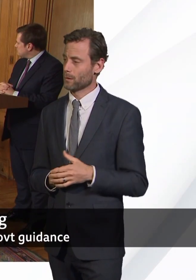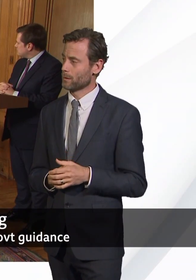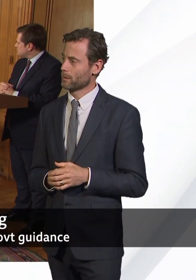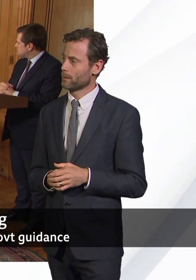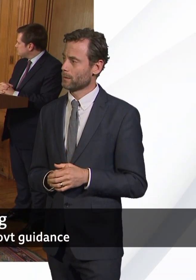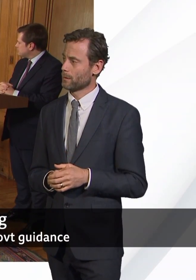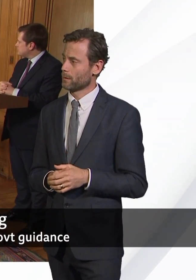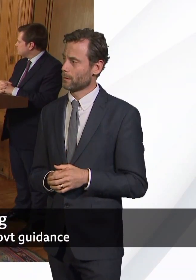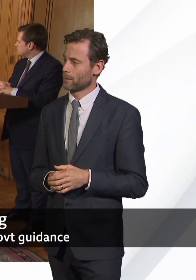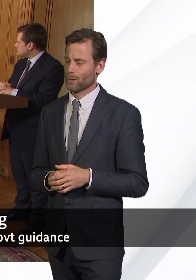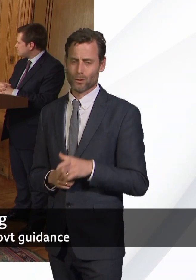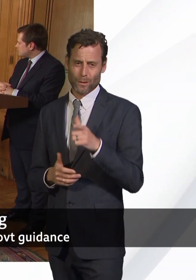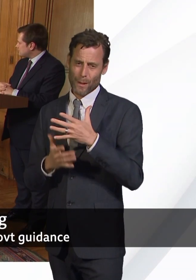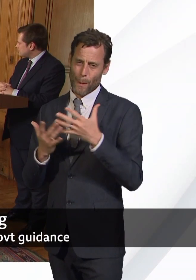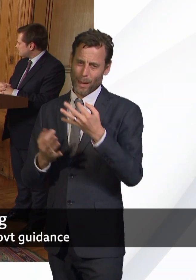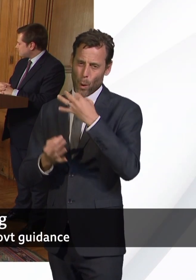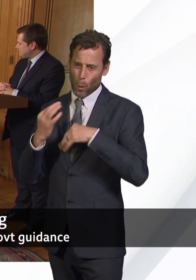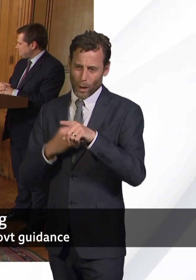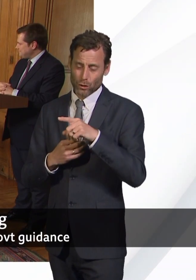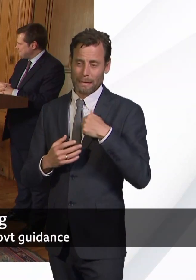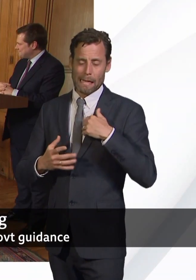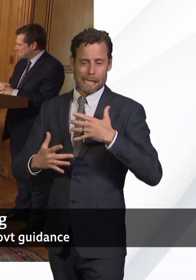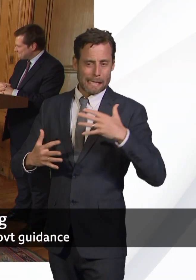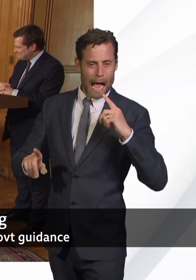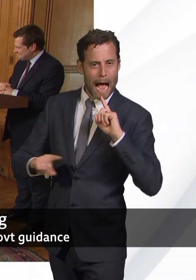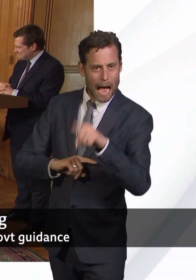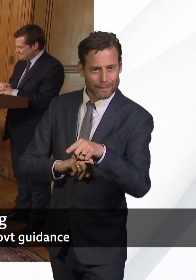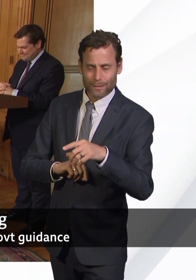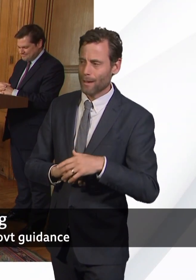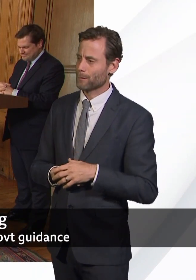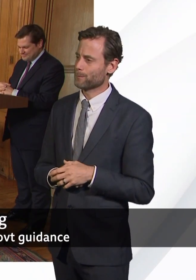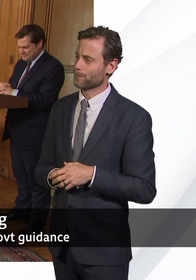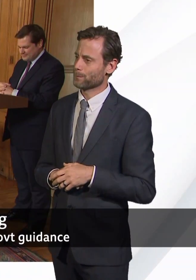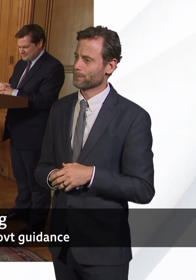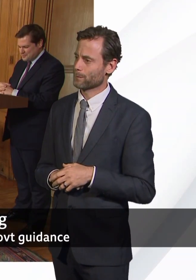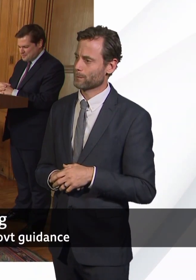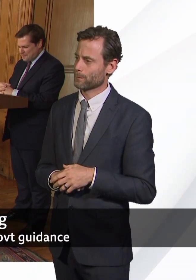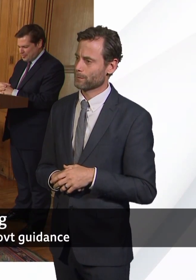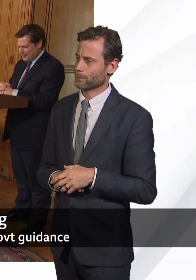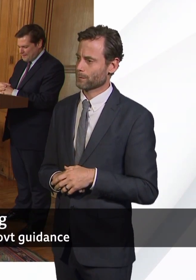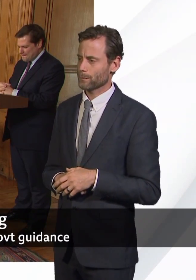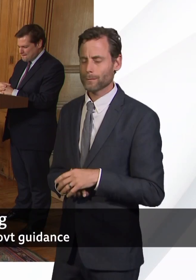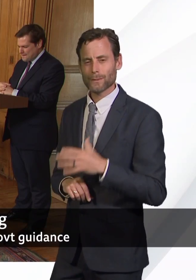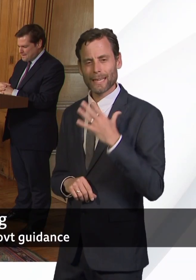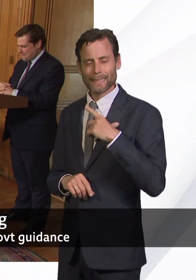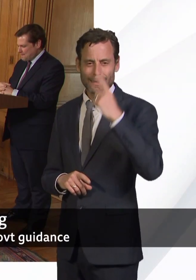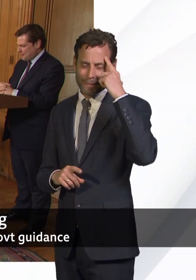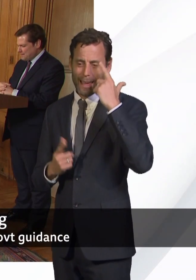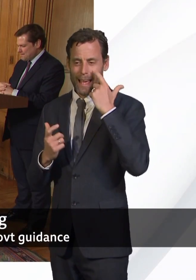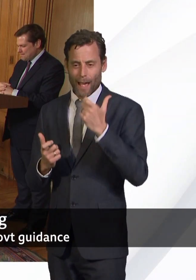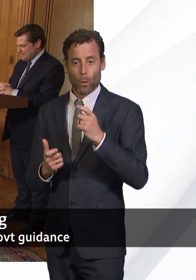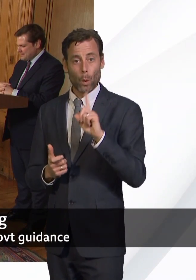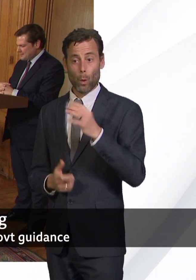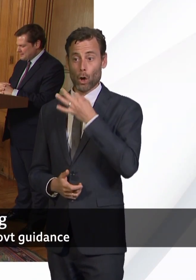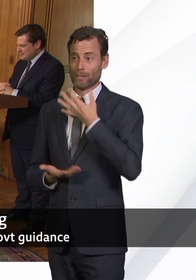So really long question, long answer, but I think needs to be a really balanced one, and thinking not just about our risks